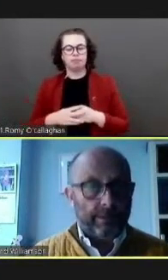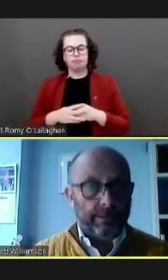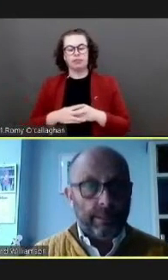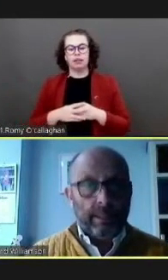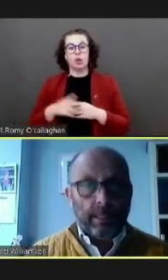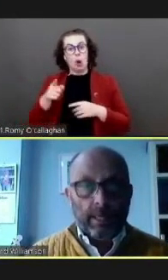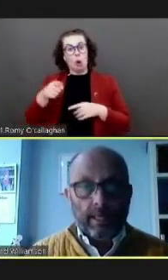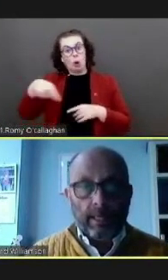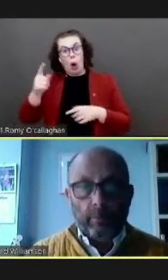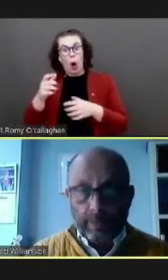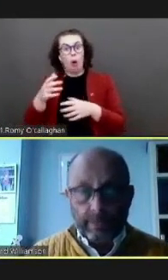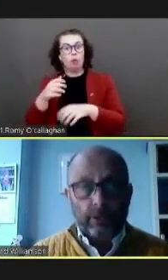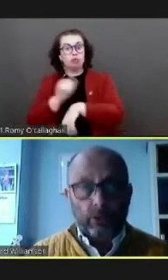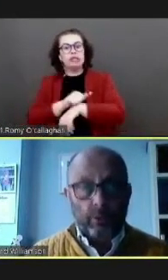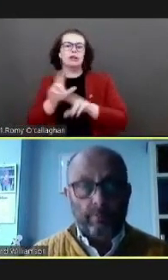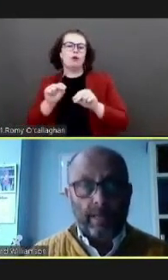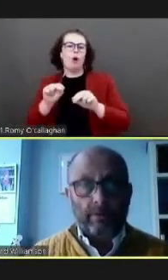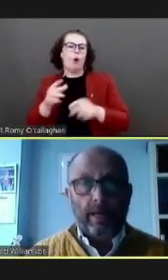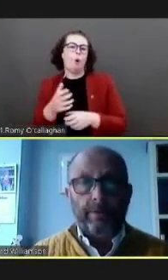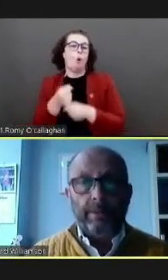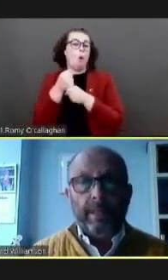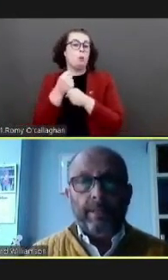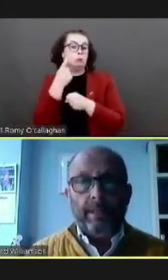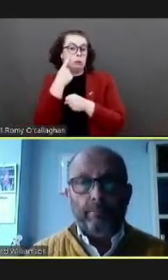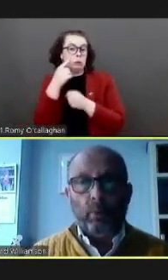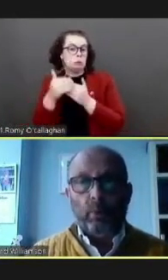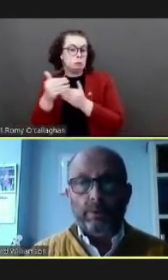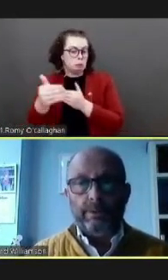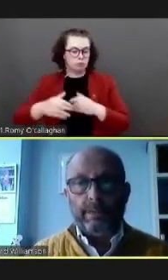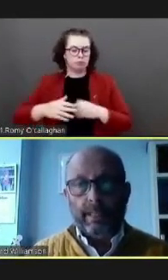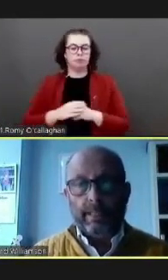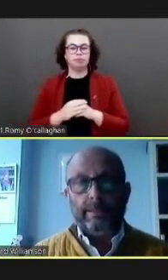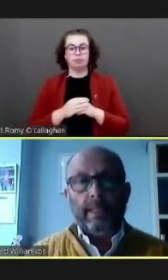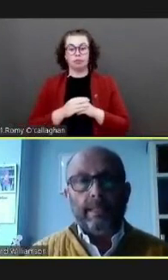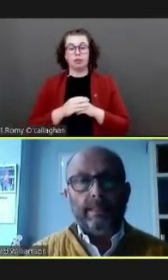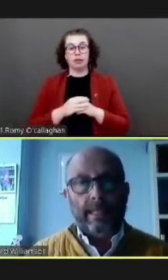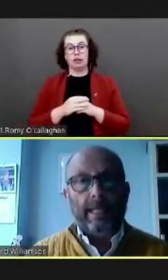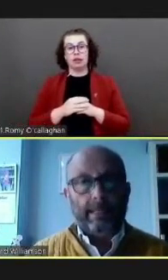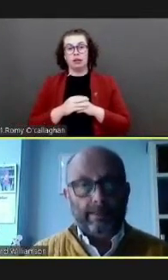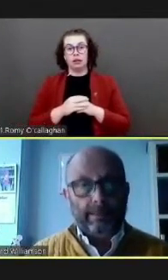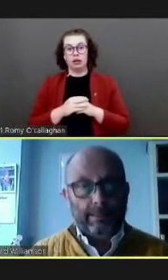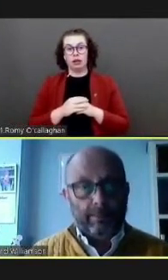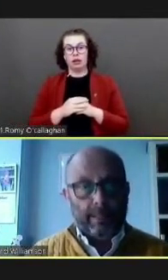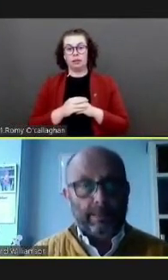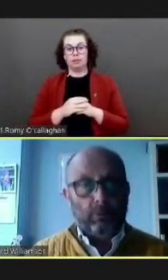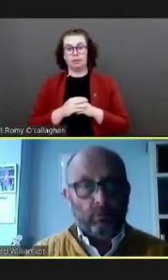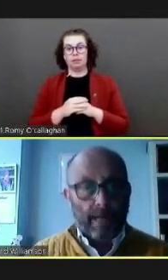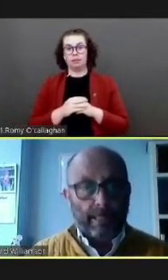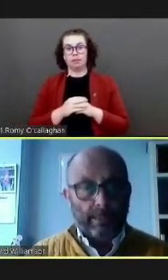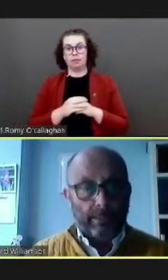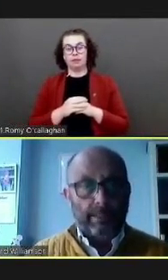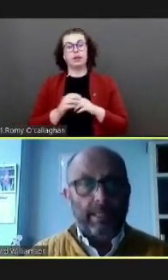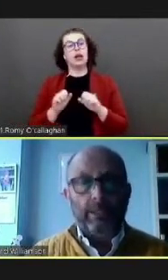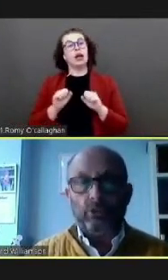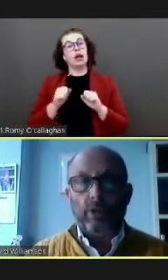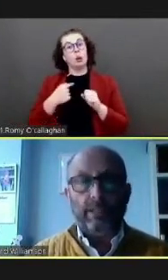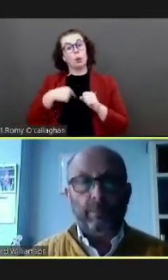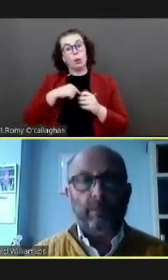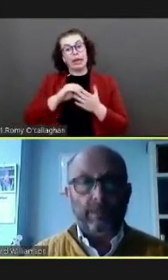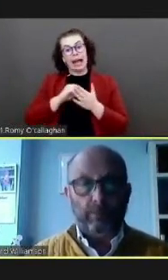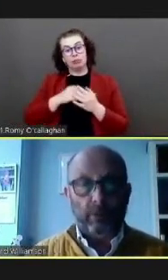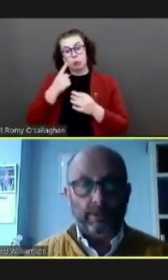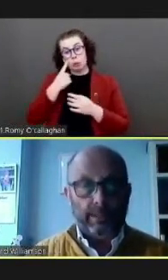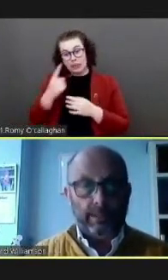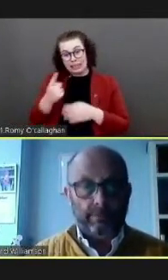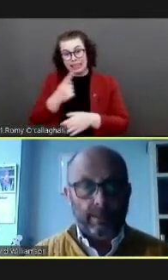probation officers with a social work background, the importance is seeing the disability, recognizing it, and trying